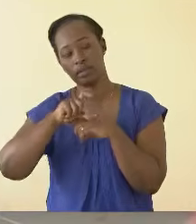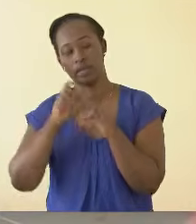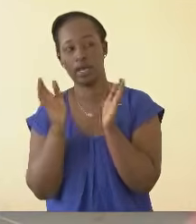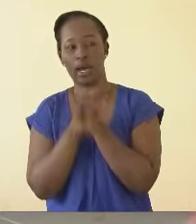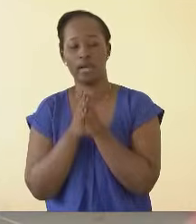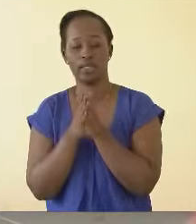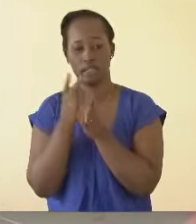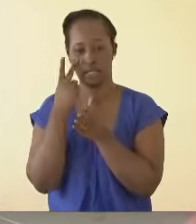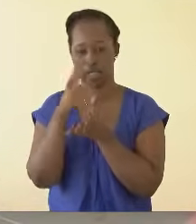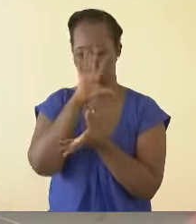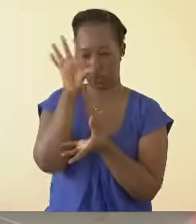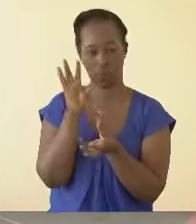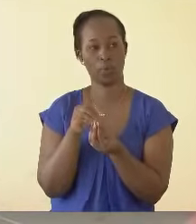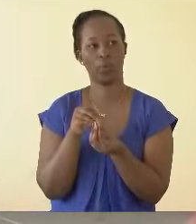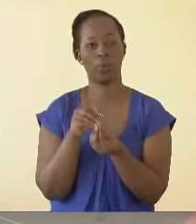see total